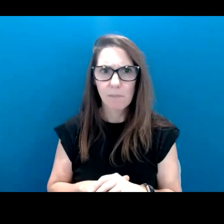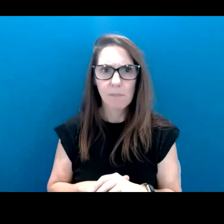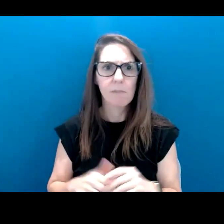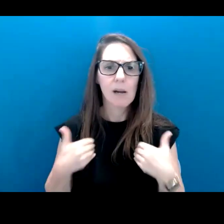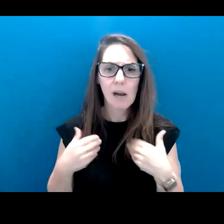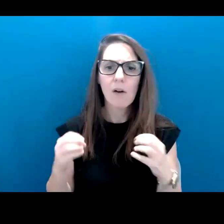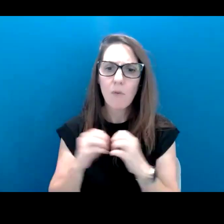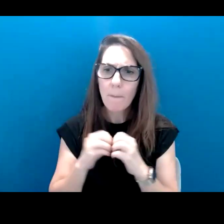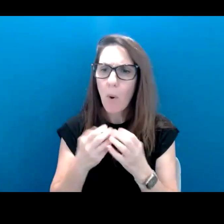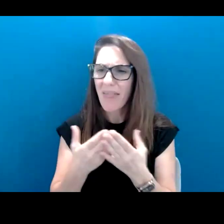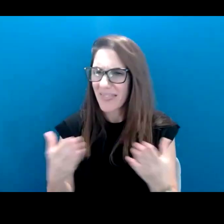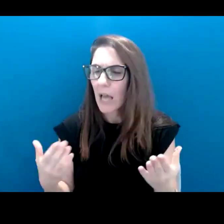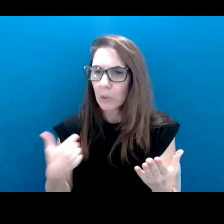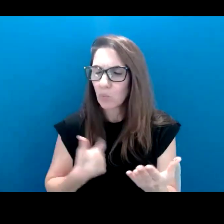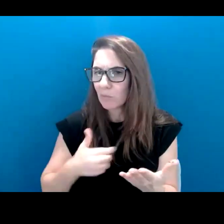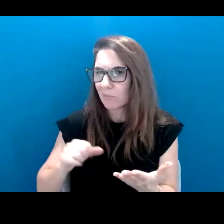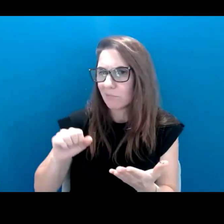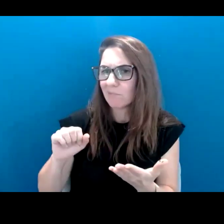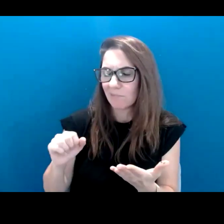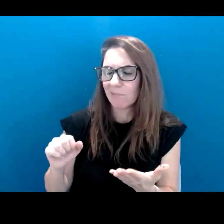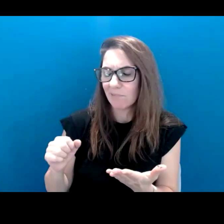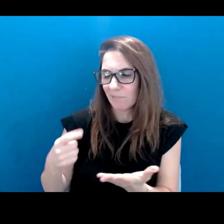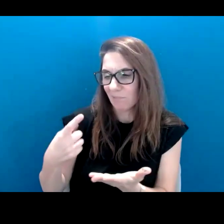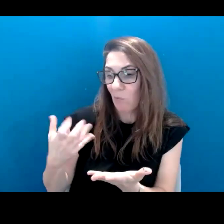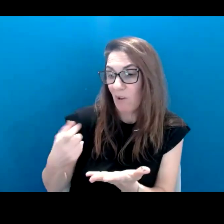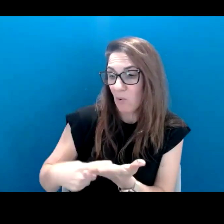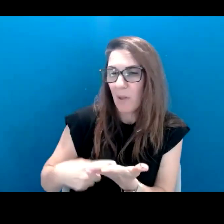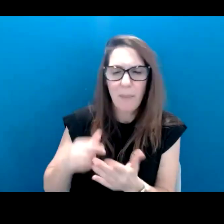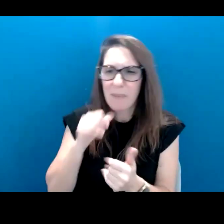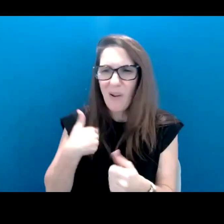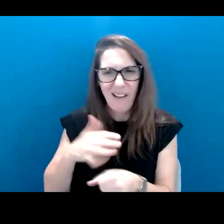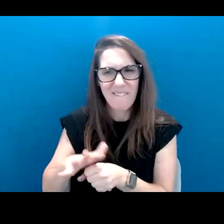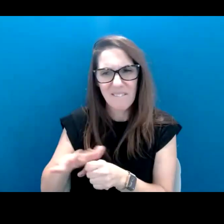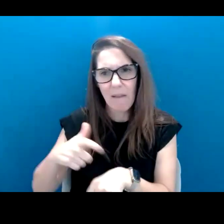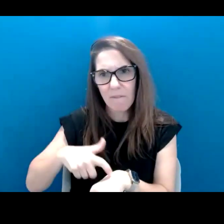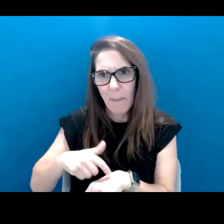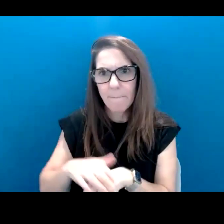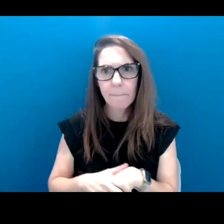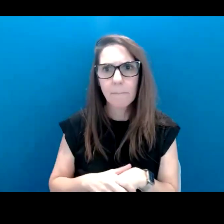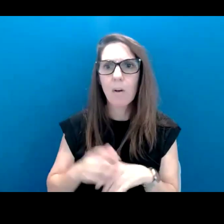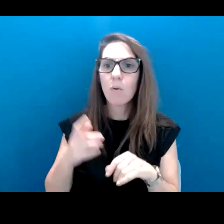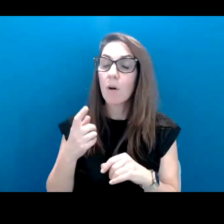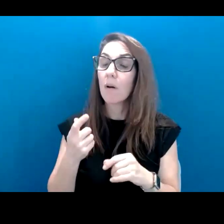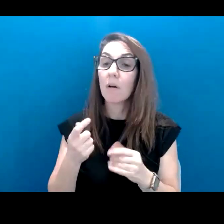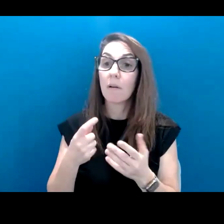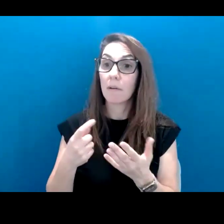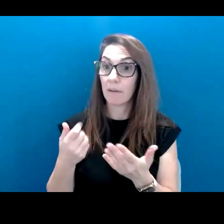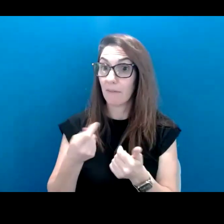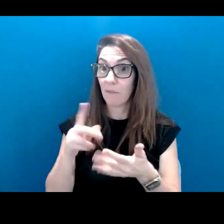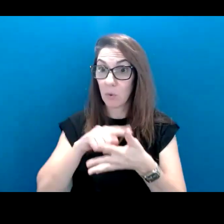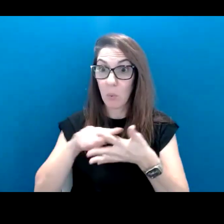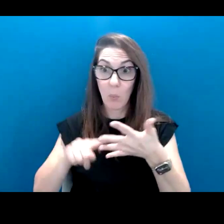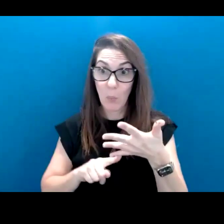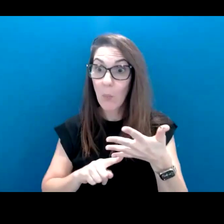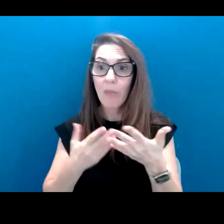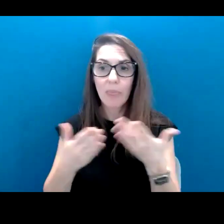things to cover than there was time to cover those items. The ones that we were able to have a discussion on